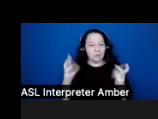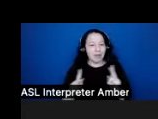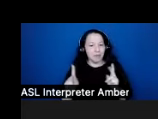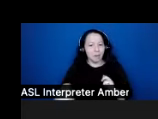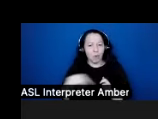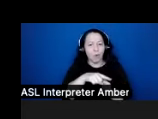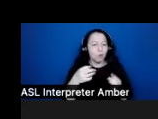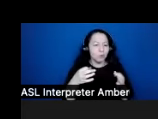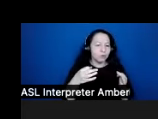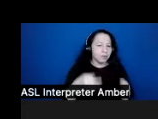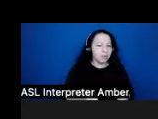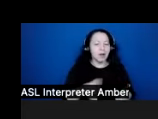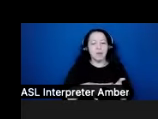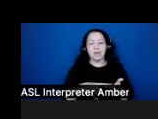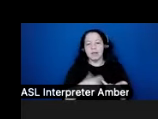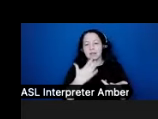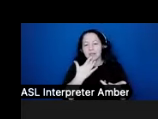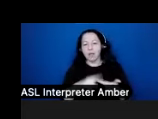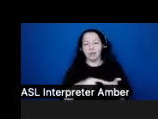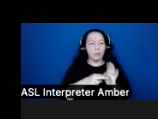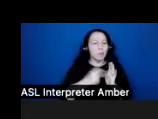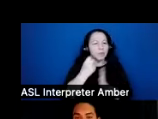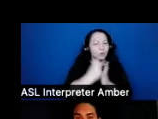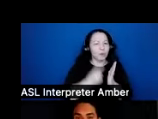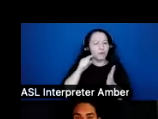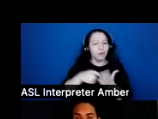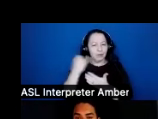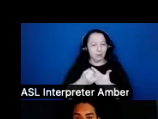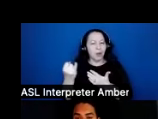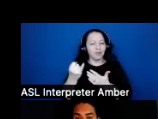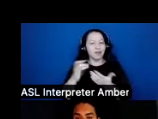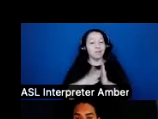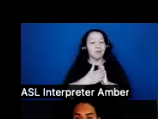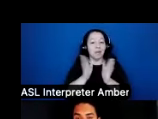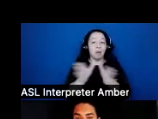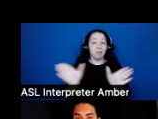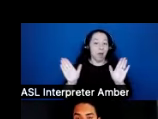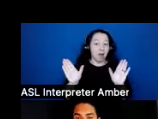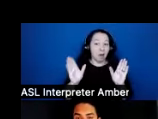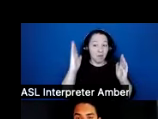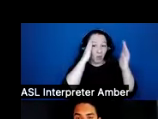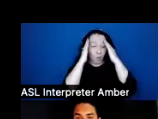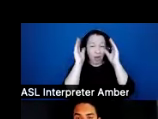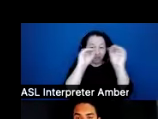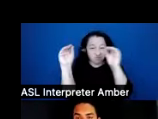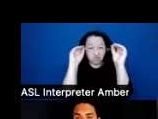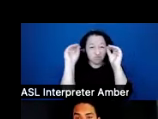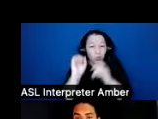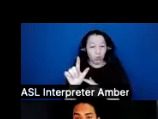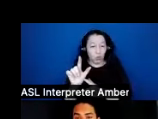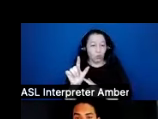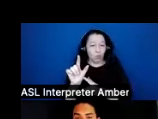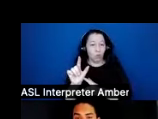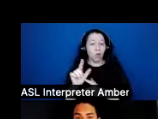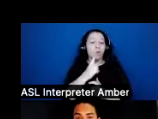the color, purpose, and script for this project. And it became a public awareness tool, right? So red for Native